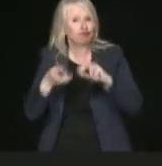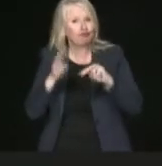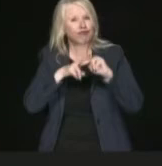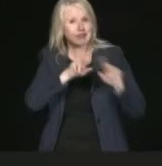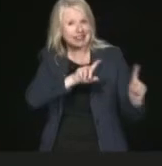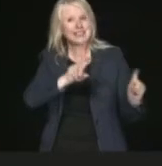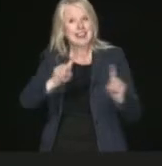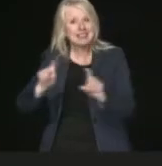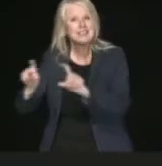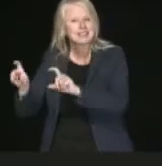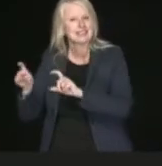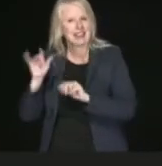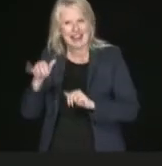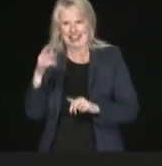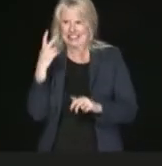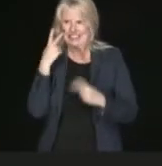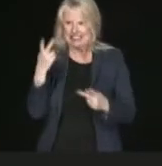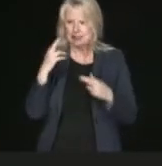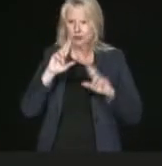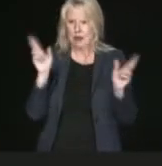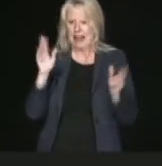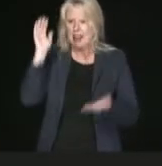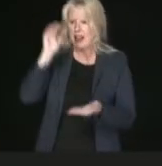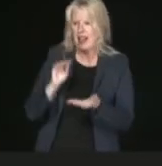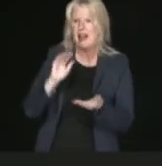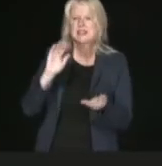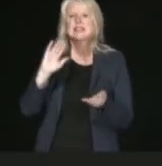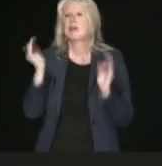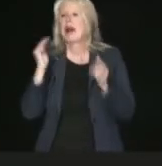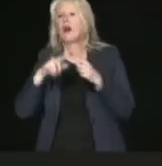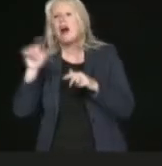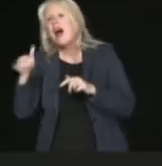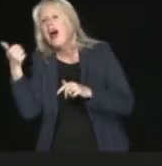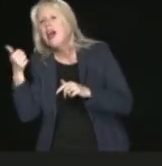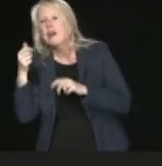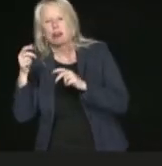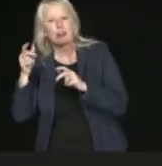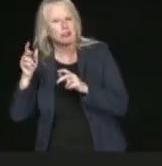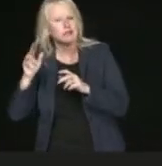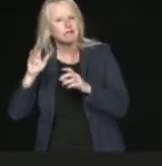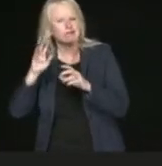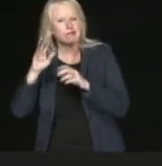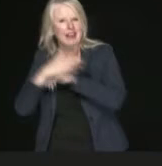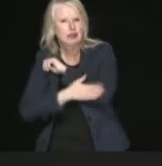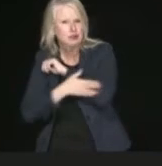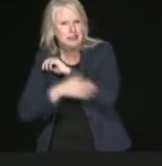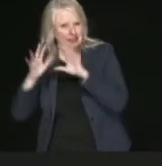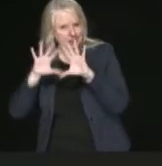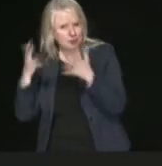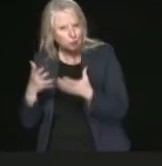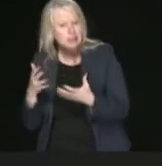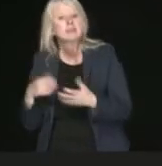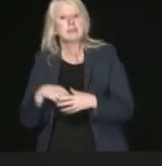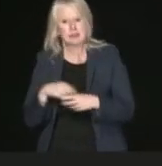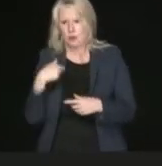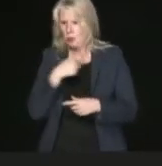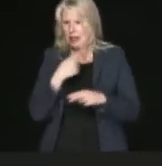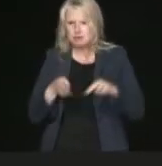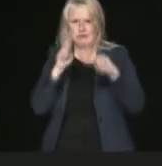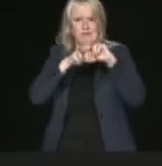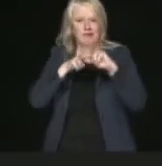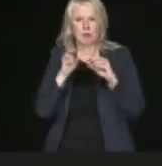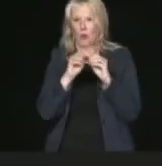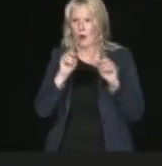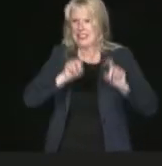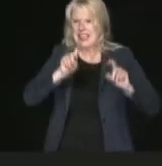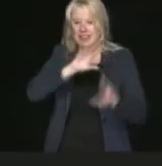why we are seeing a flatter curve than other places. We've done significantly more tests in total than the United